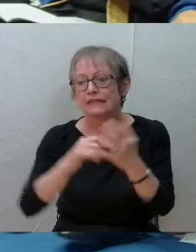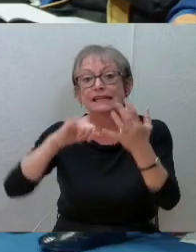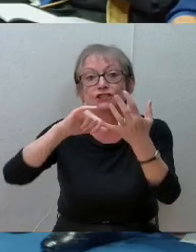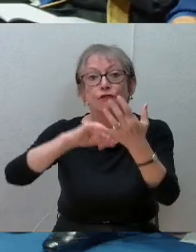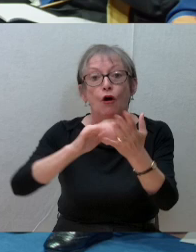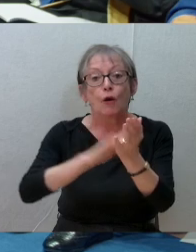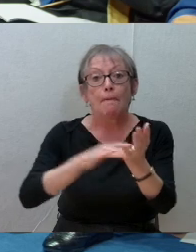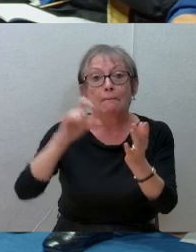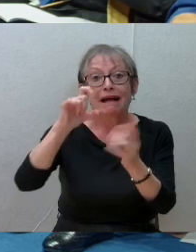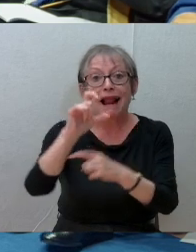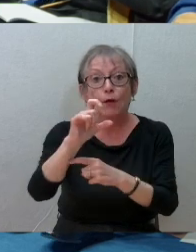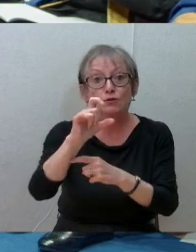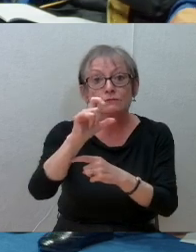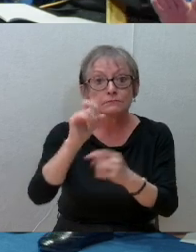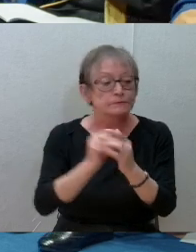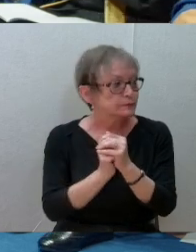Siobhan McLeod.